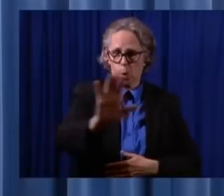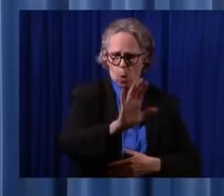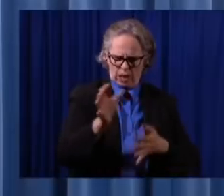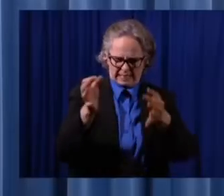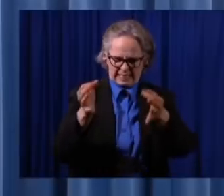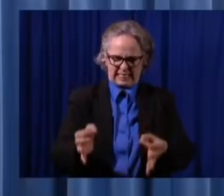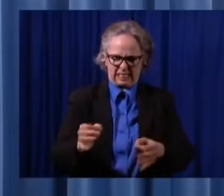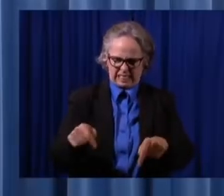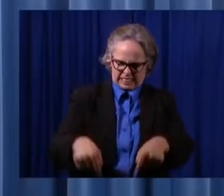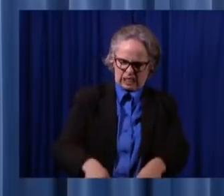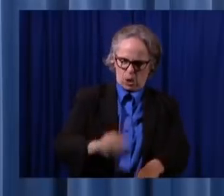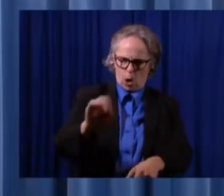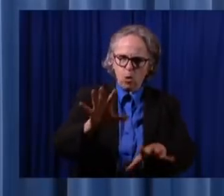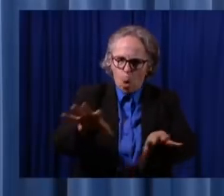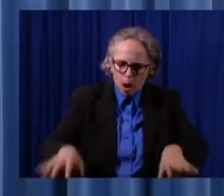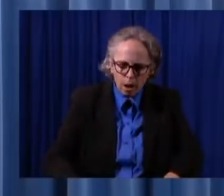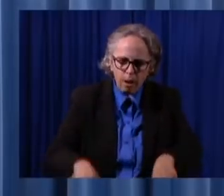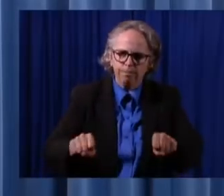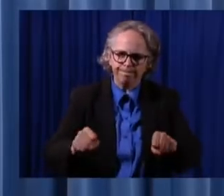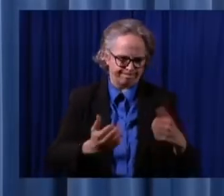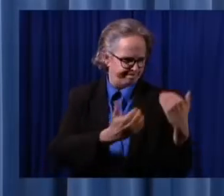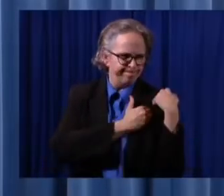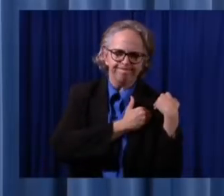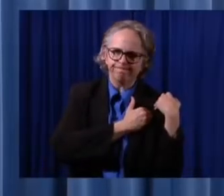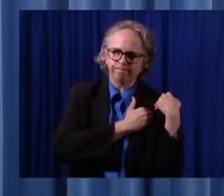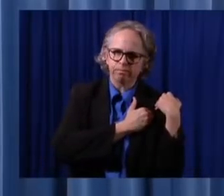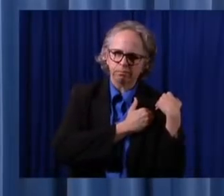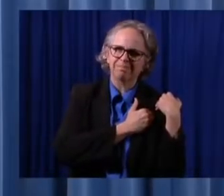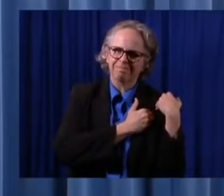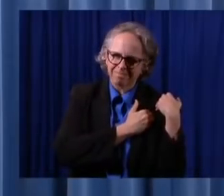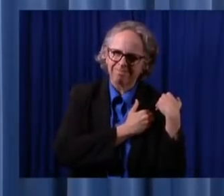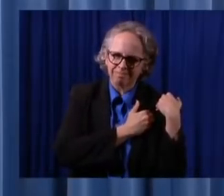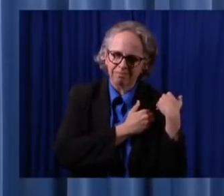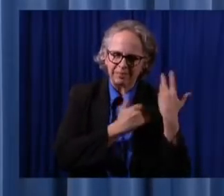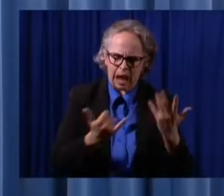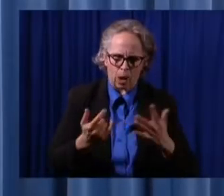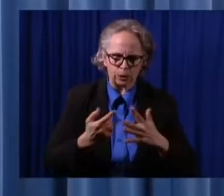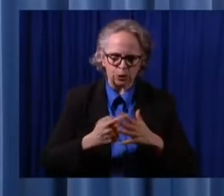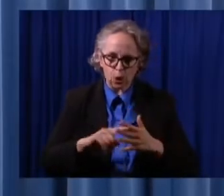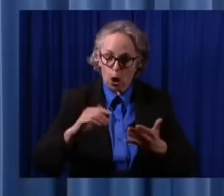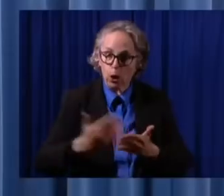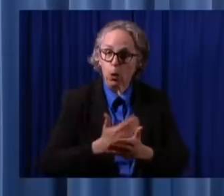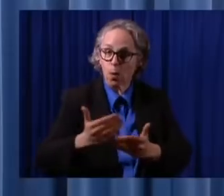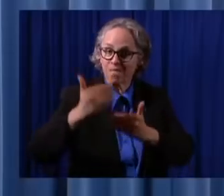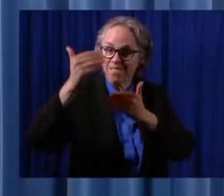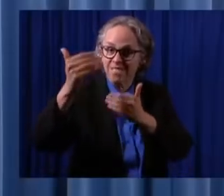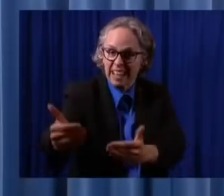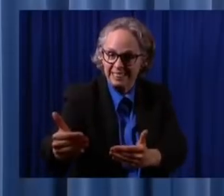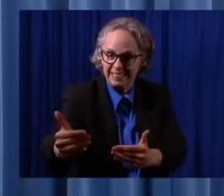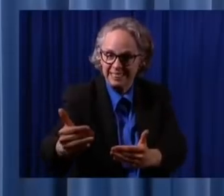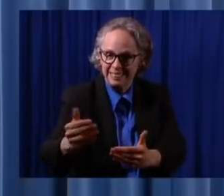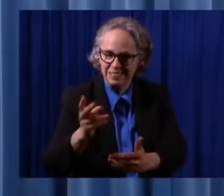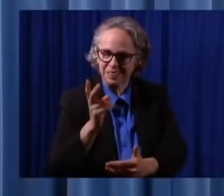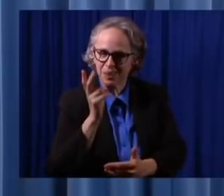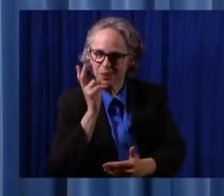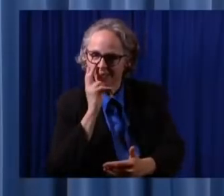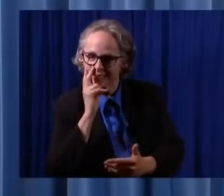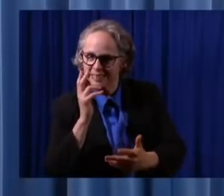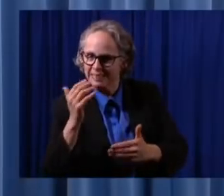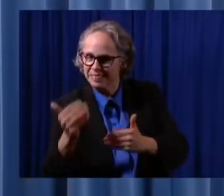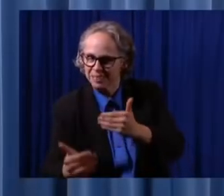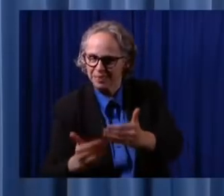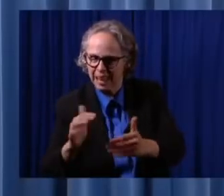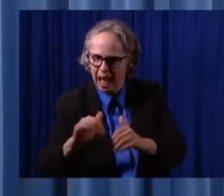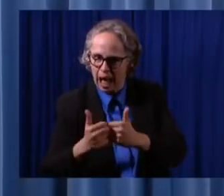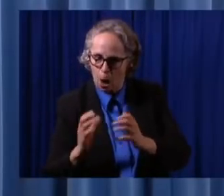with this and still be able to work and still go about our lives. And Ohioans are working their way through